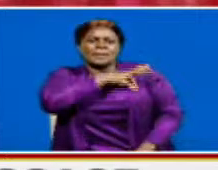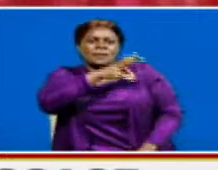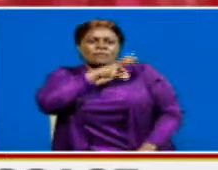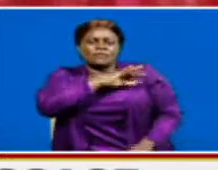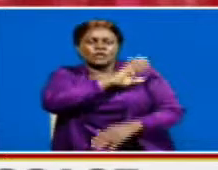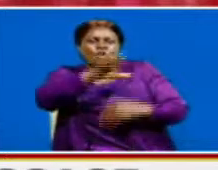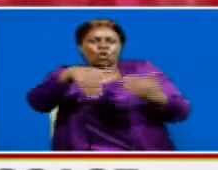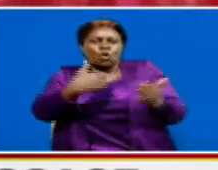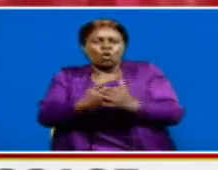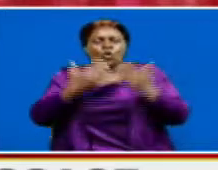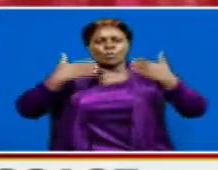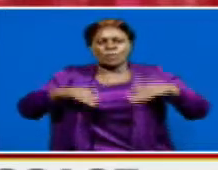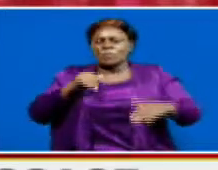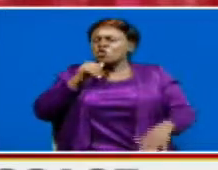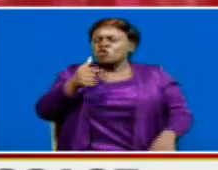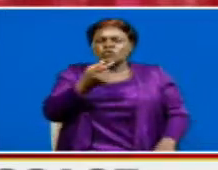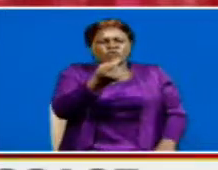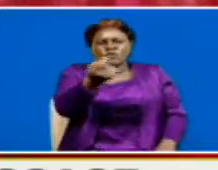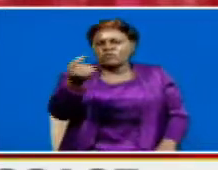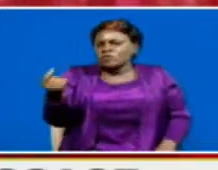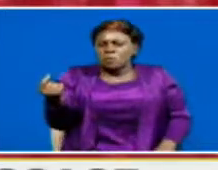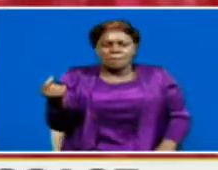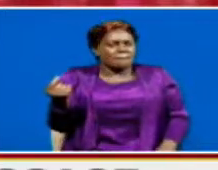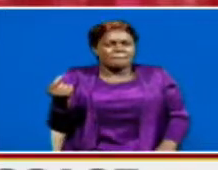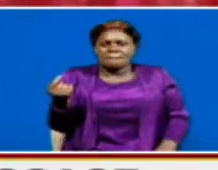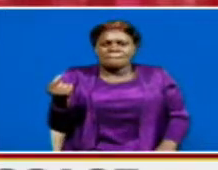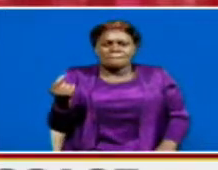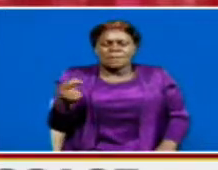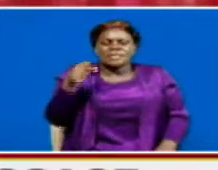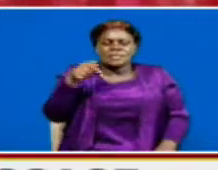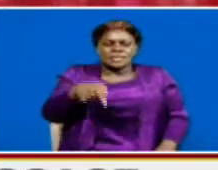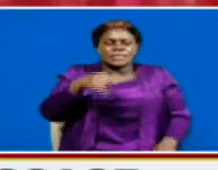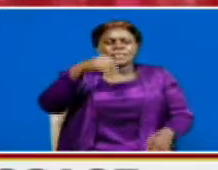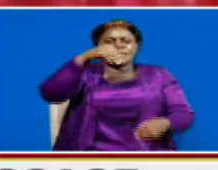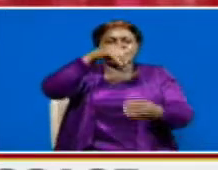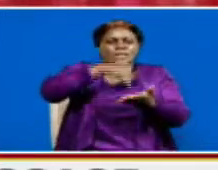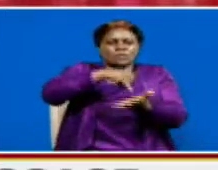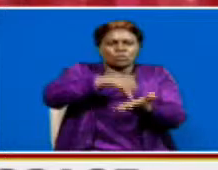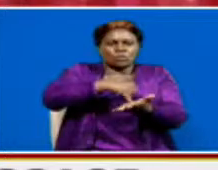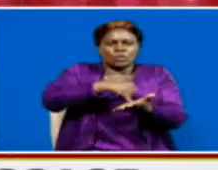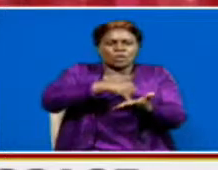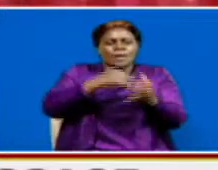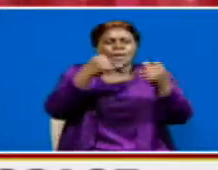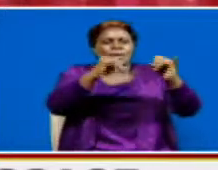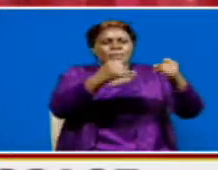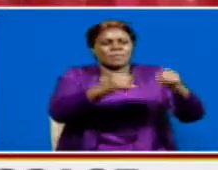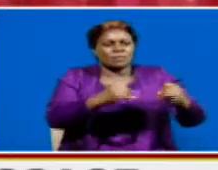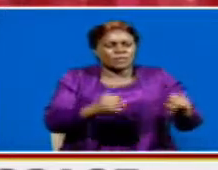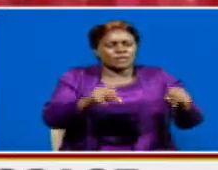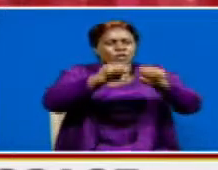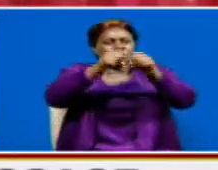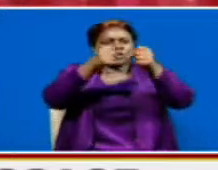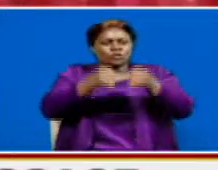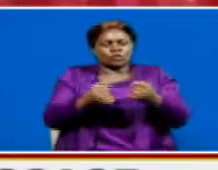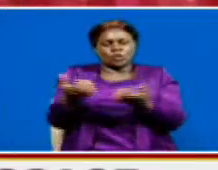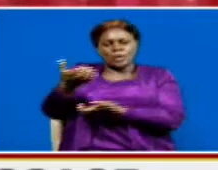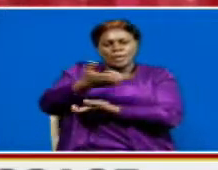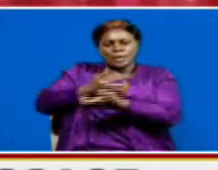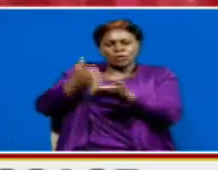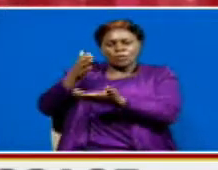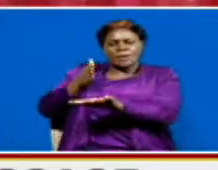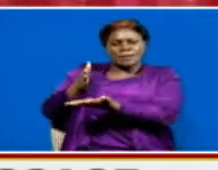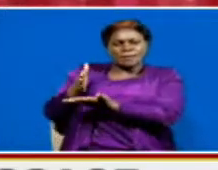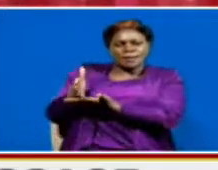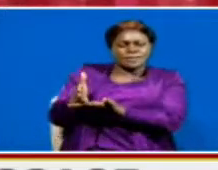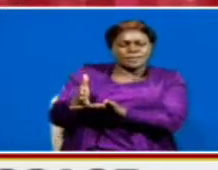all citizens, not some citizens. This includes the implementation of social and economic